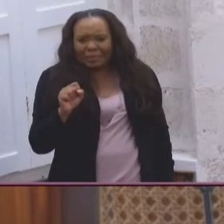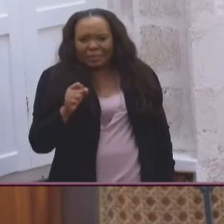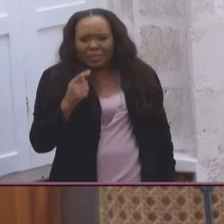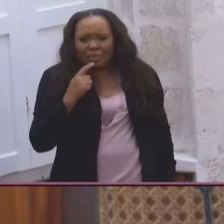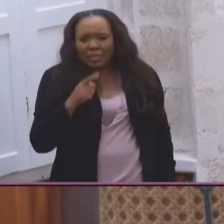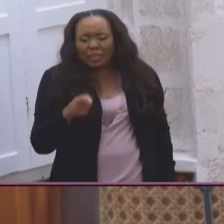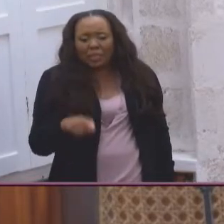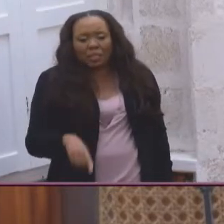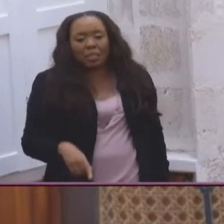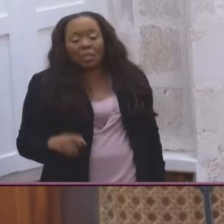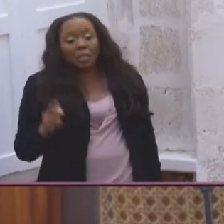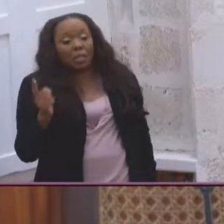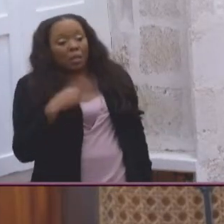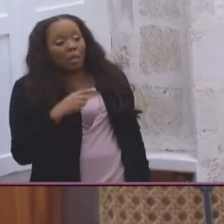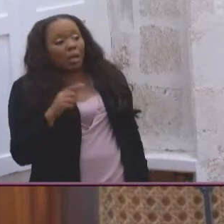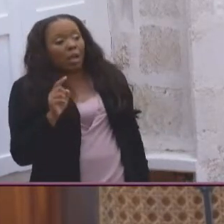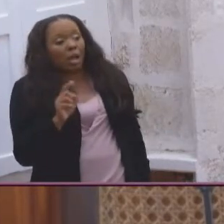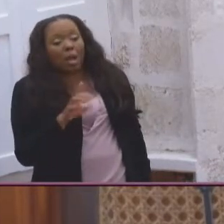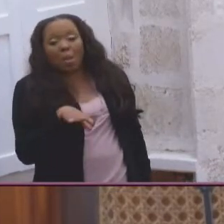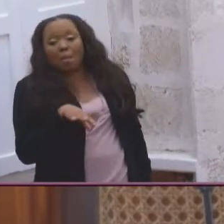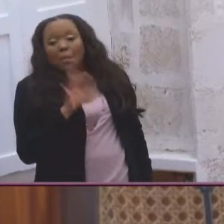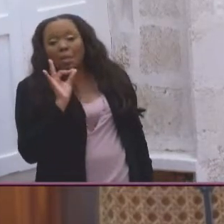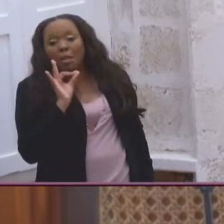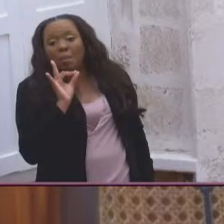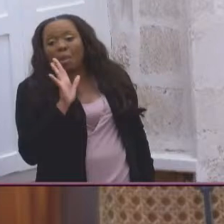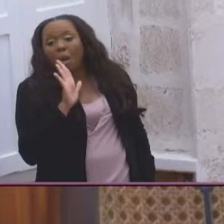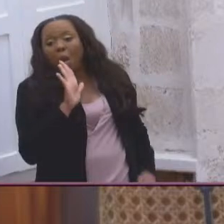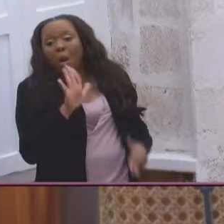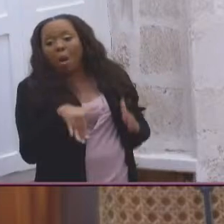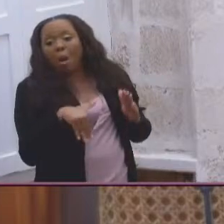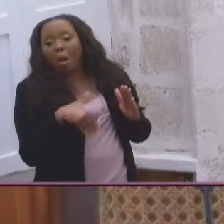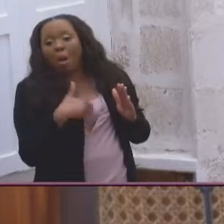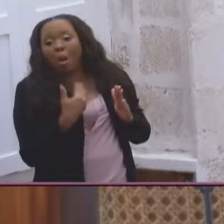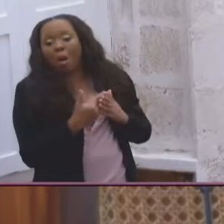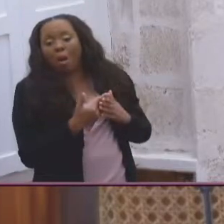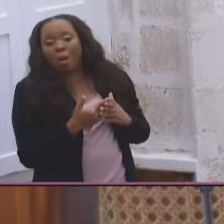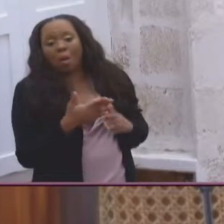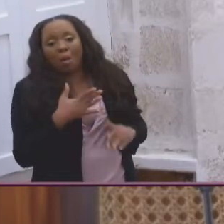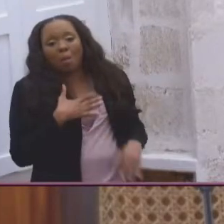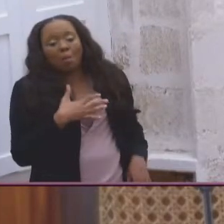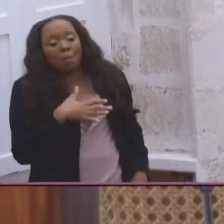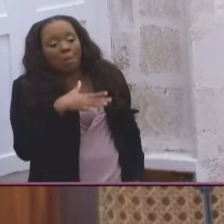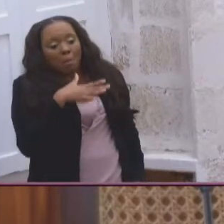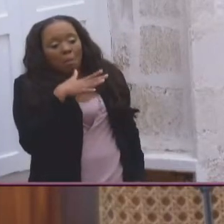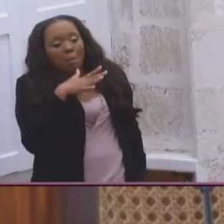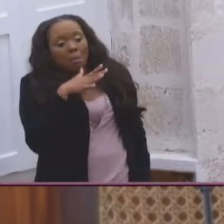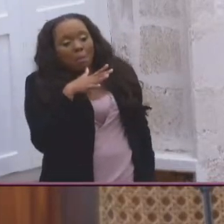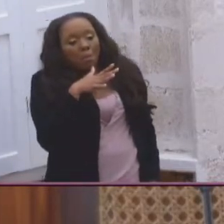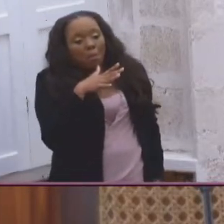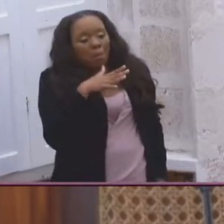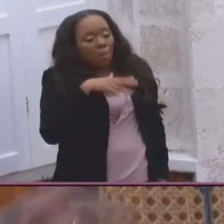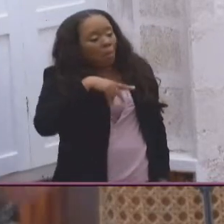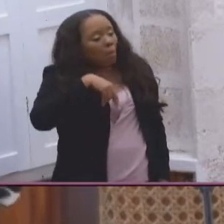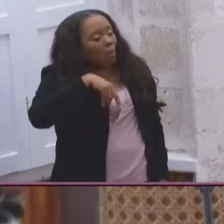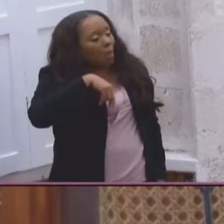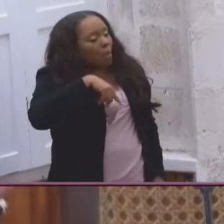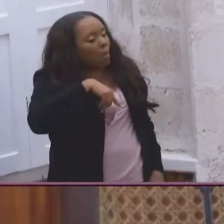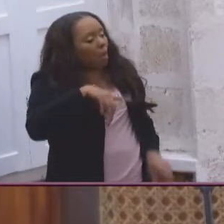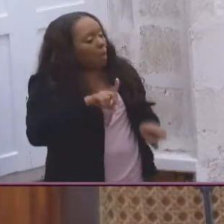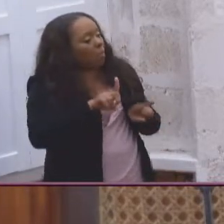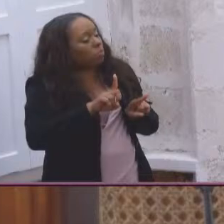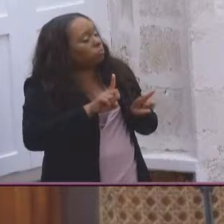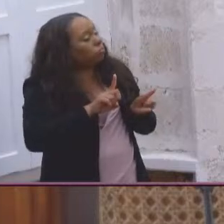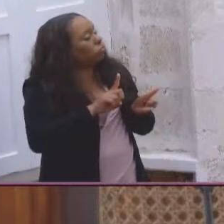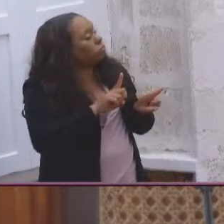pick up every last one. And my mother walked behind me as I retraced our steps and picked